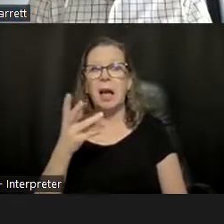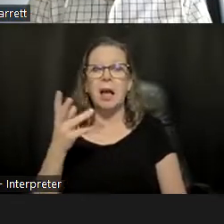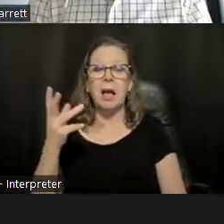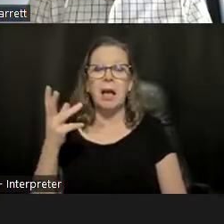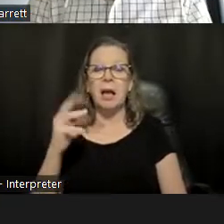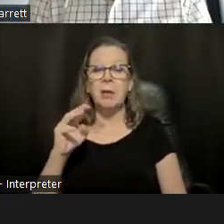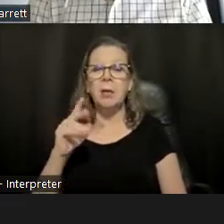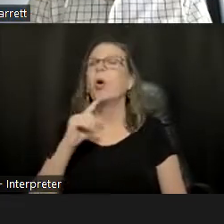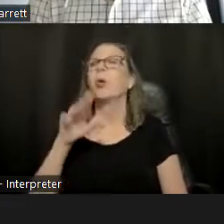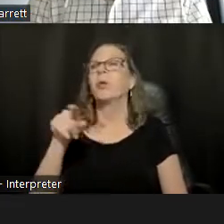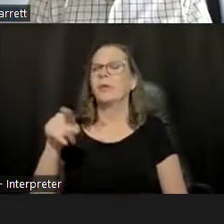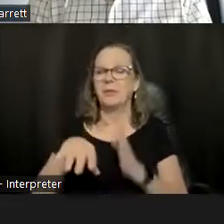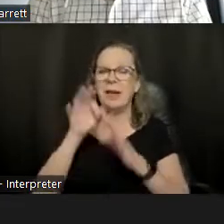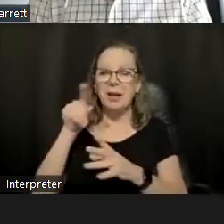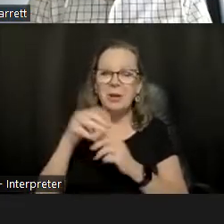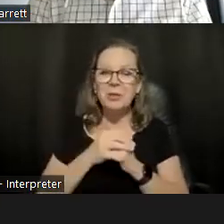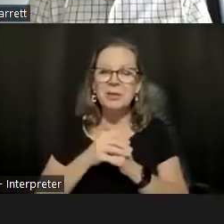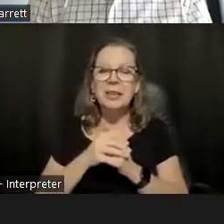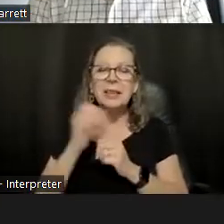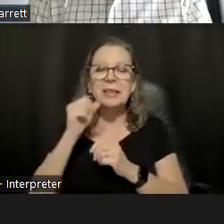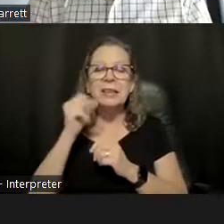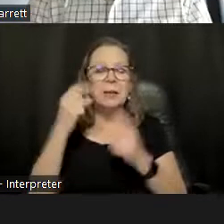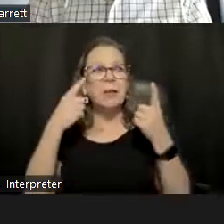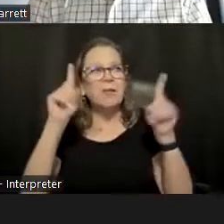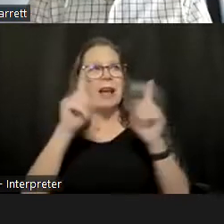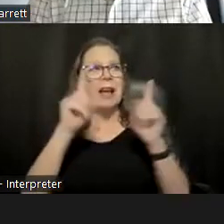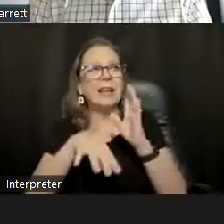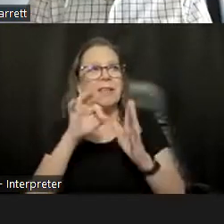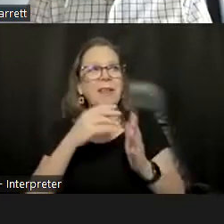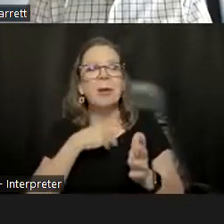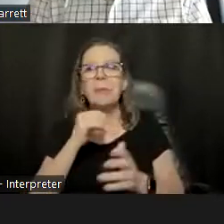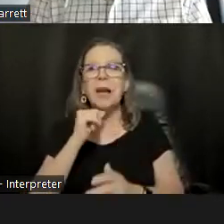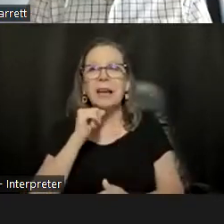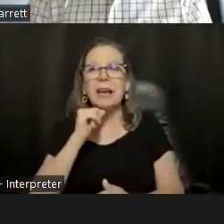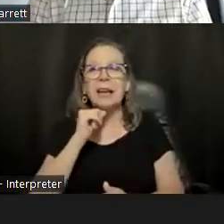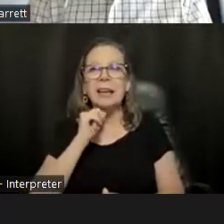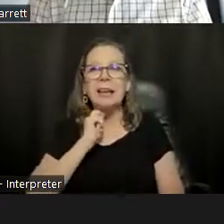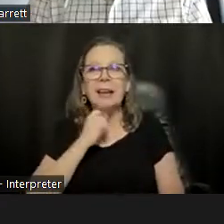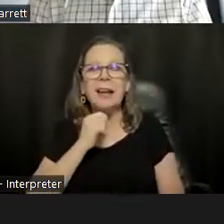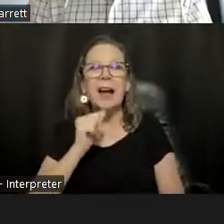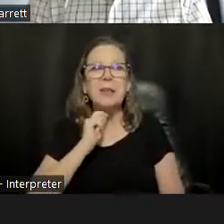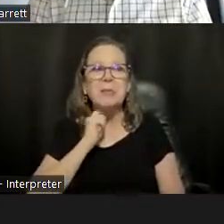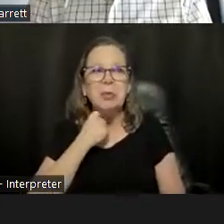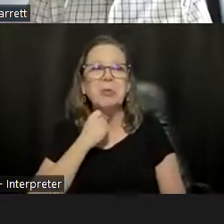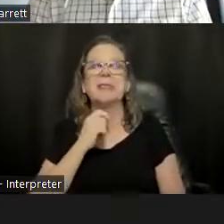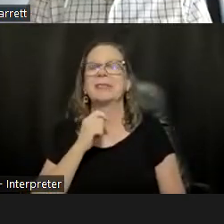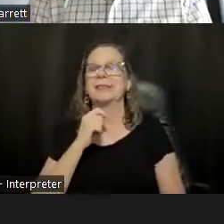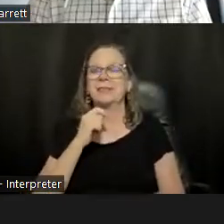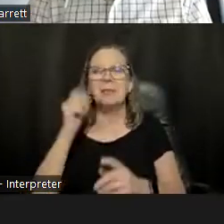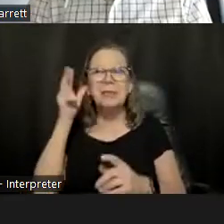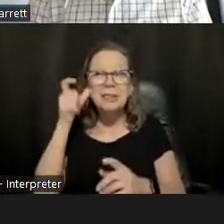Janet, are you? Oh, there you are. Okay. Oh yeah, I finally found my unmute. Yeah, we can hear you now. I'm